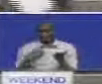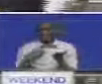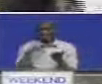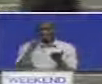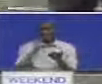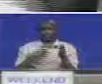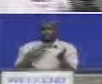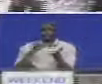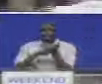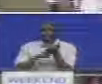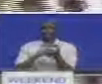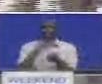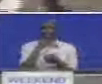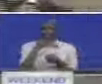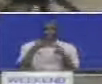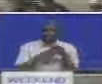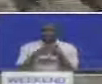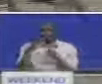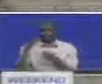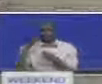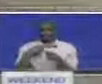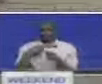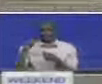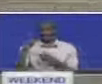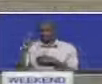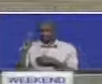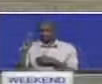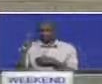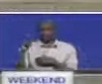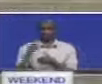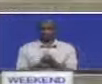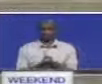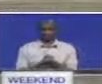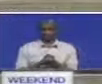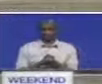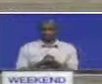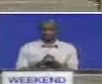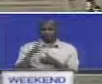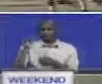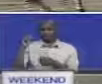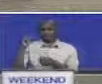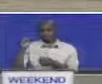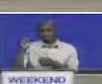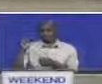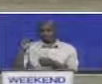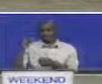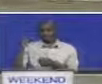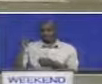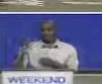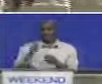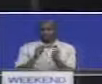register a 47-3 win over Kenyatta University Black Blood. Losi Swahisi, KTN Sports.